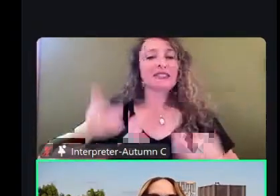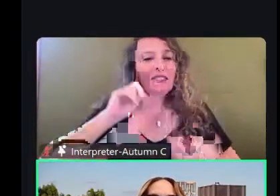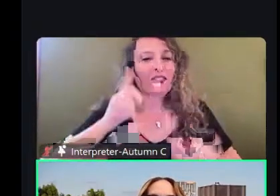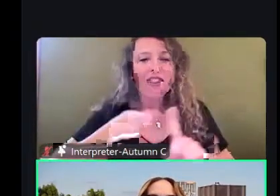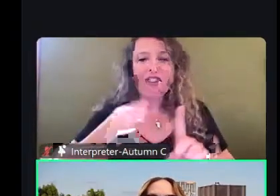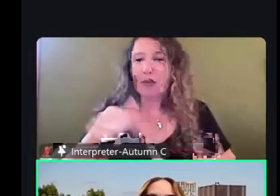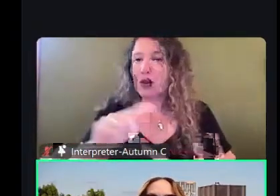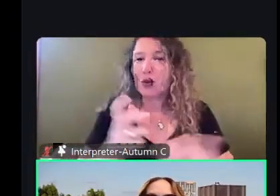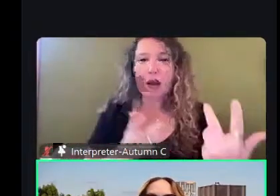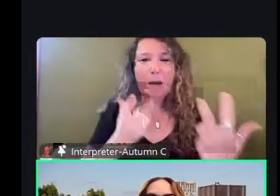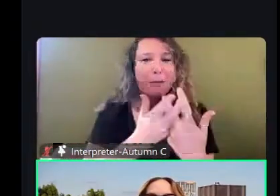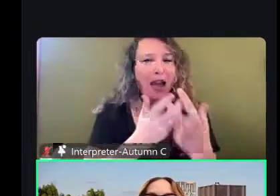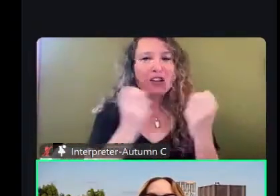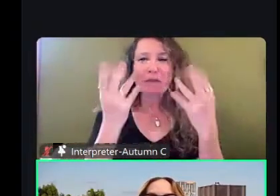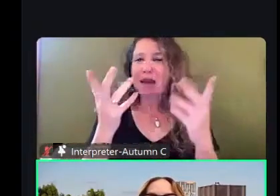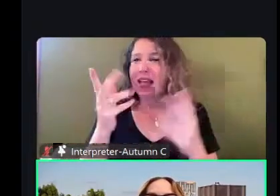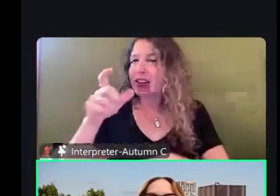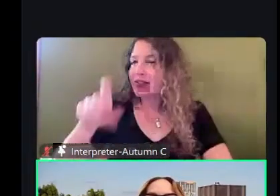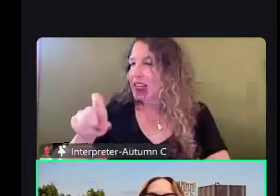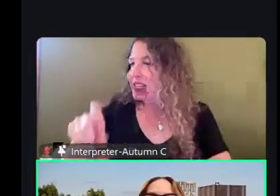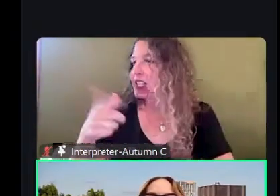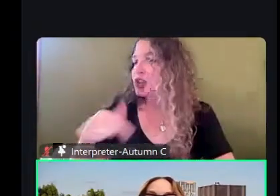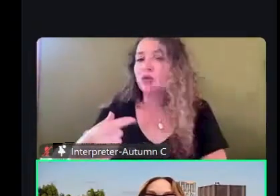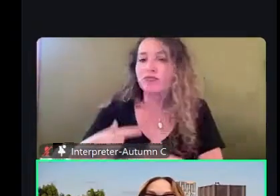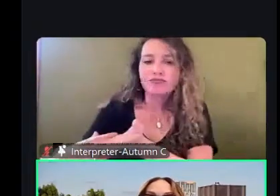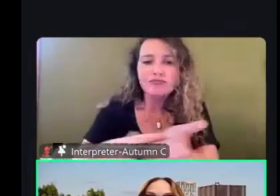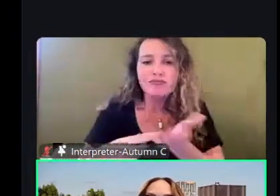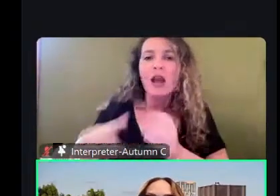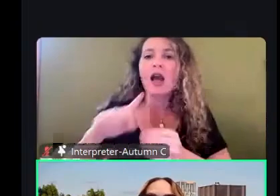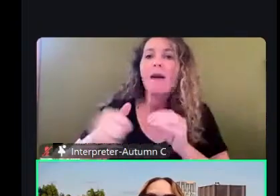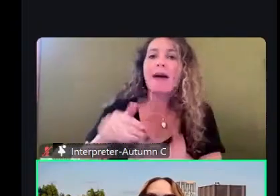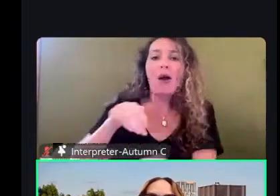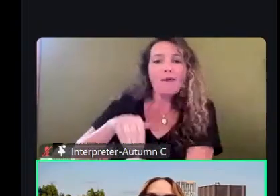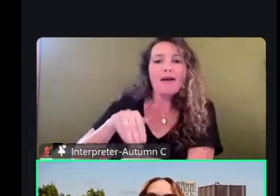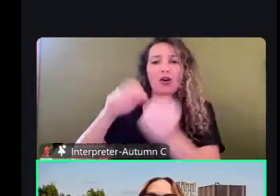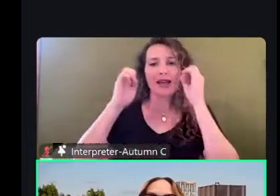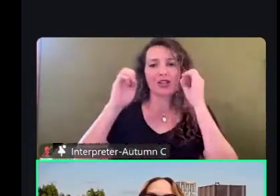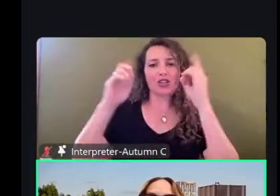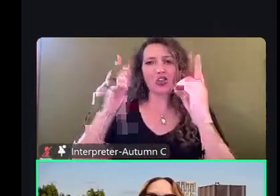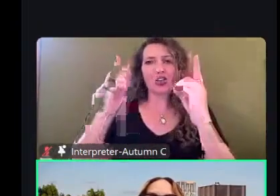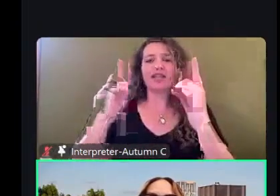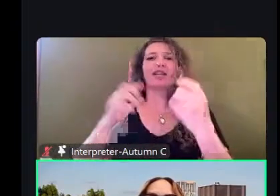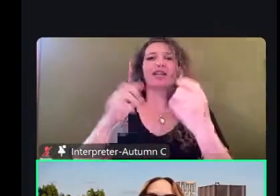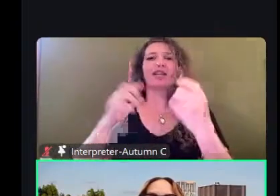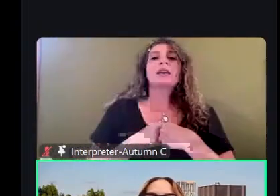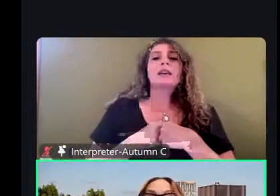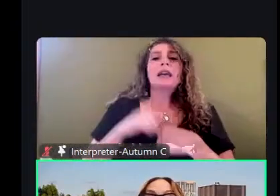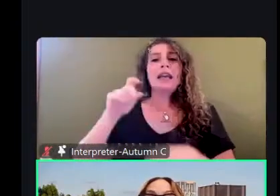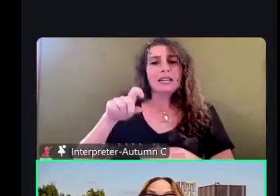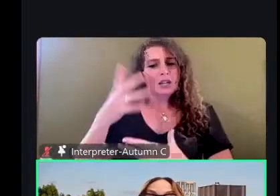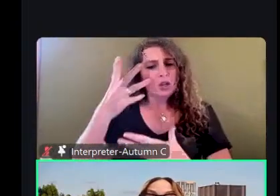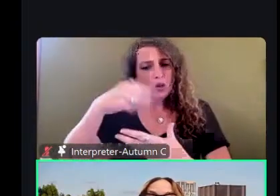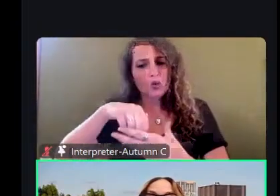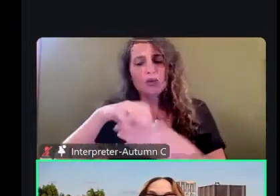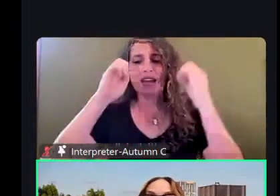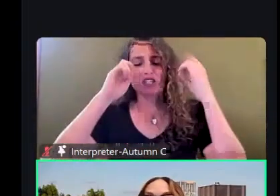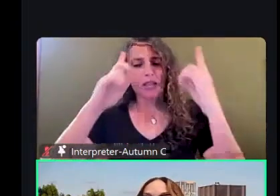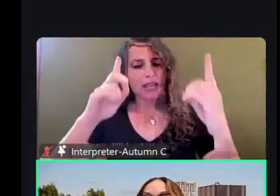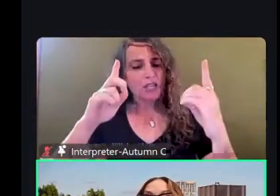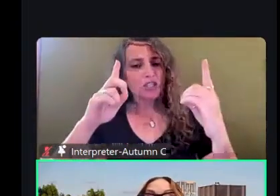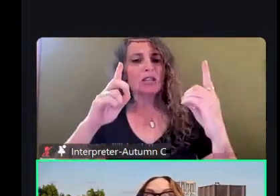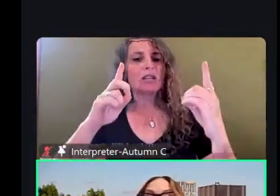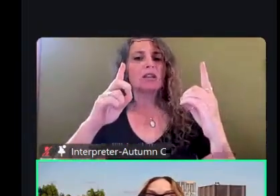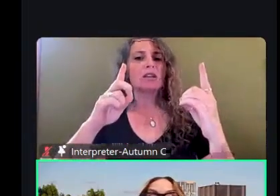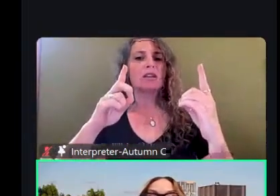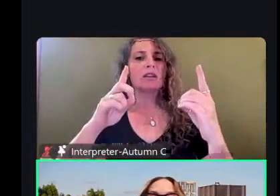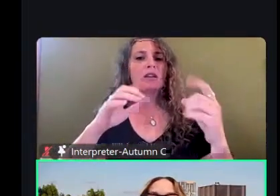many of the needs that many of you are discussing about medical education and needing an inclusive education to